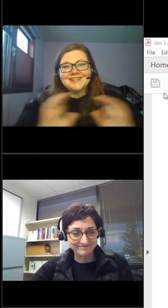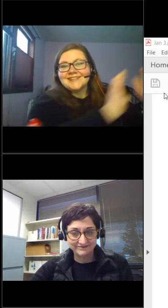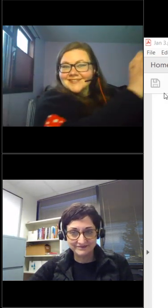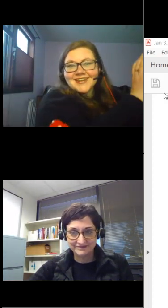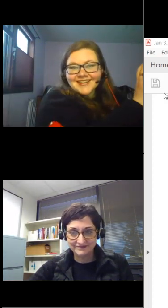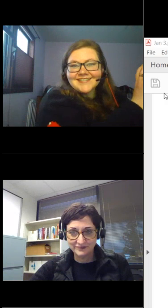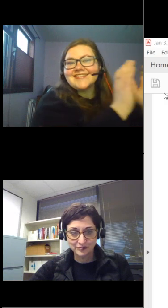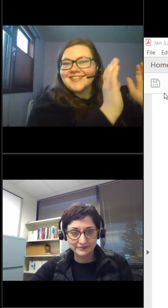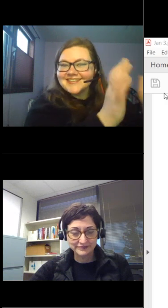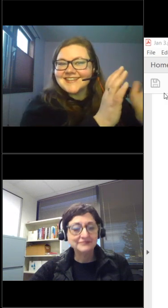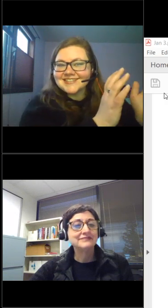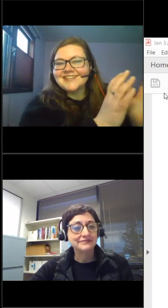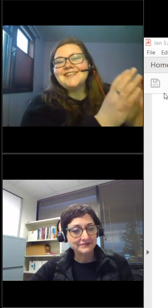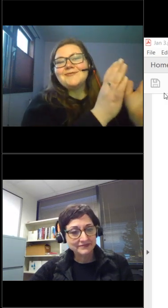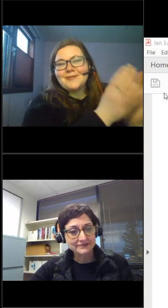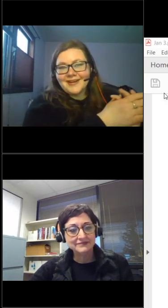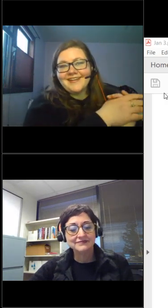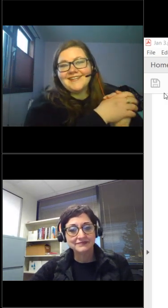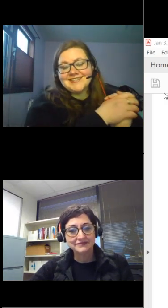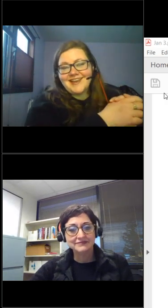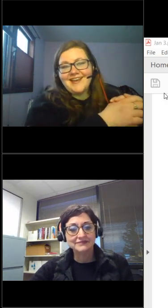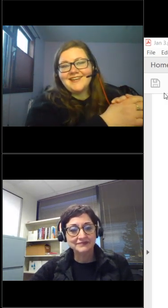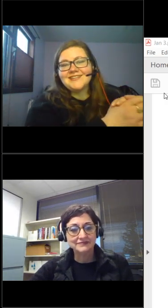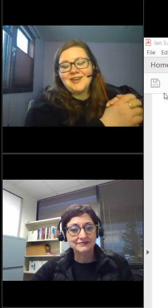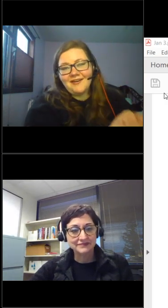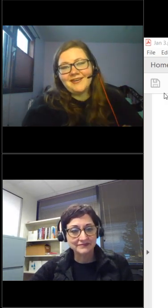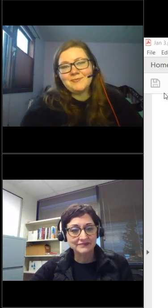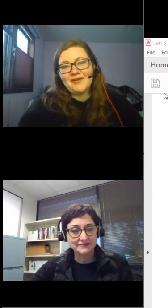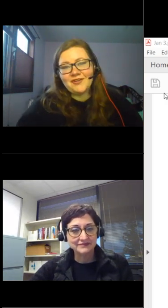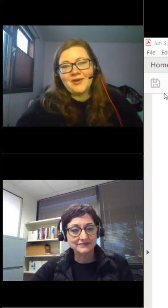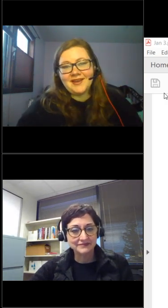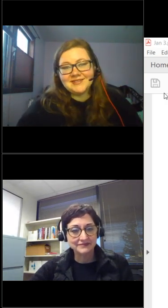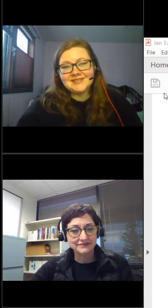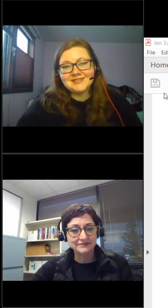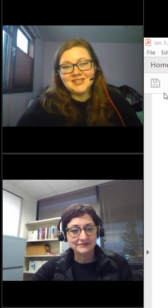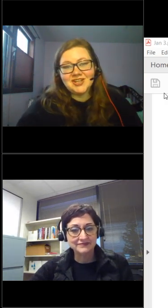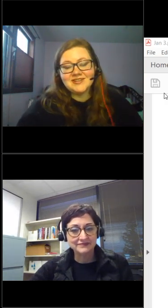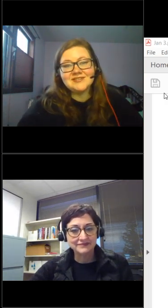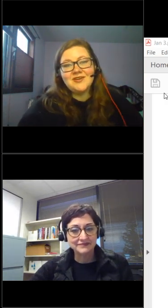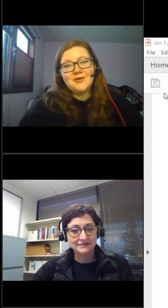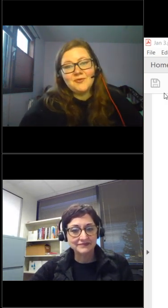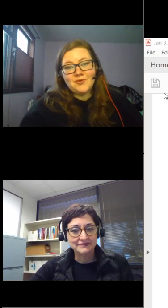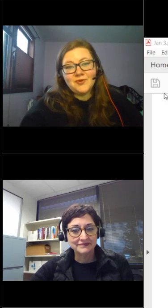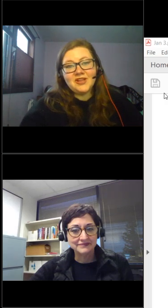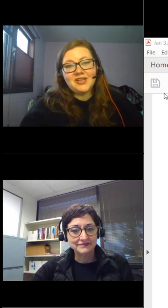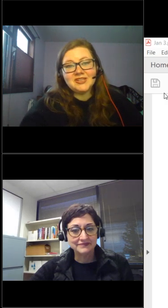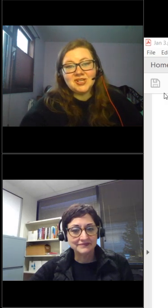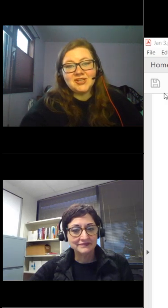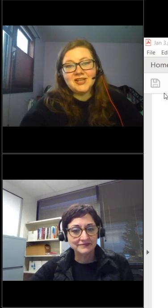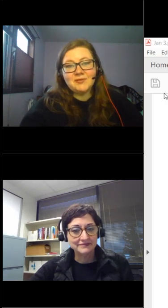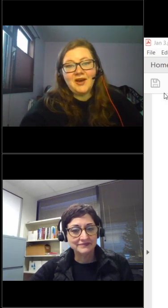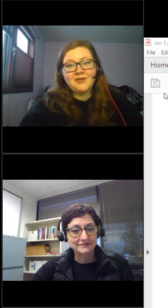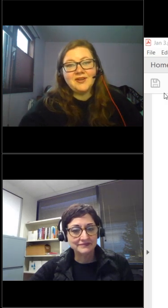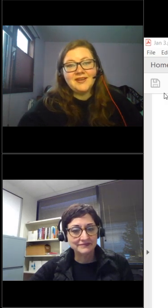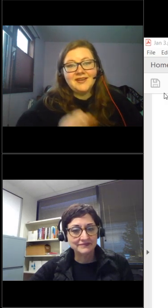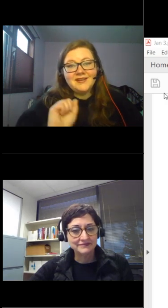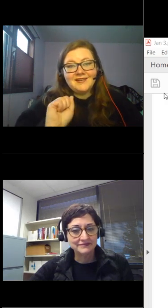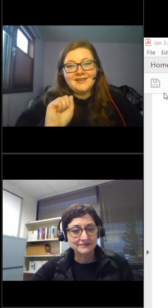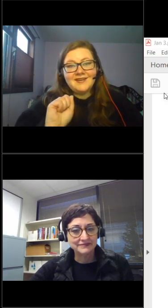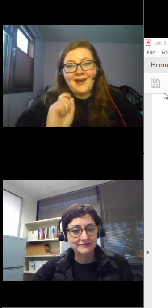so that's what we're here, like this session that we're working on today and talking about verbal attestations, we're really talking about